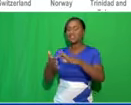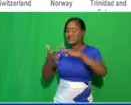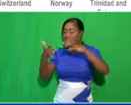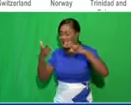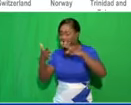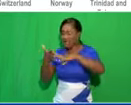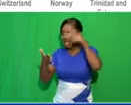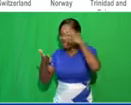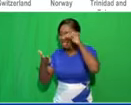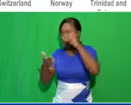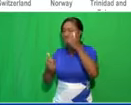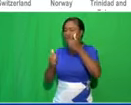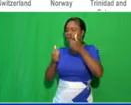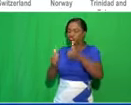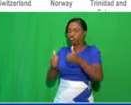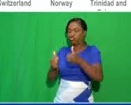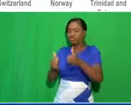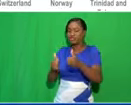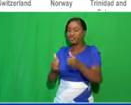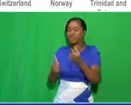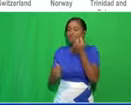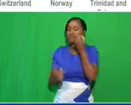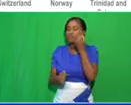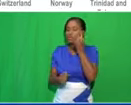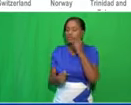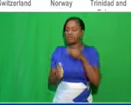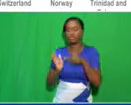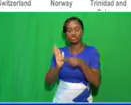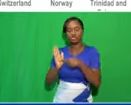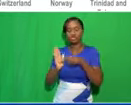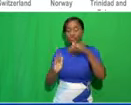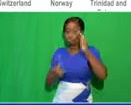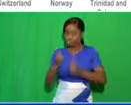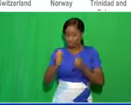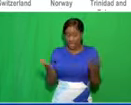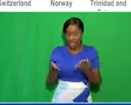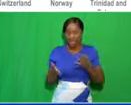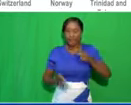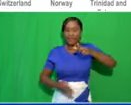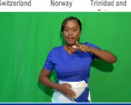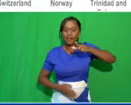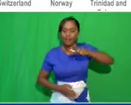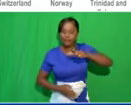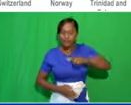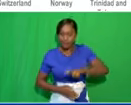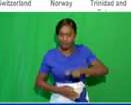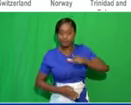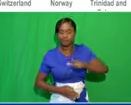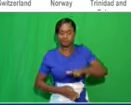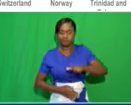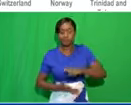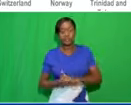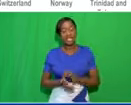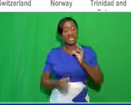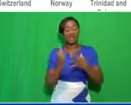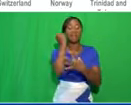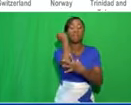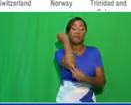you realize that figure is low in Trinidad and Tobago. So once you're